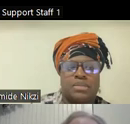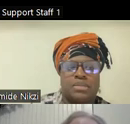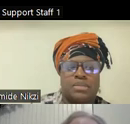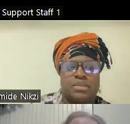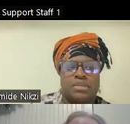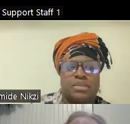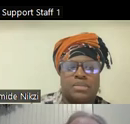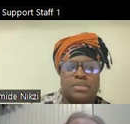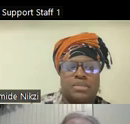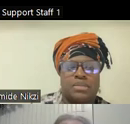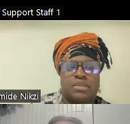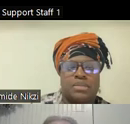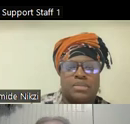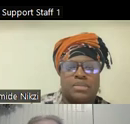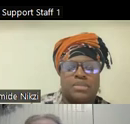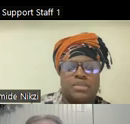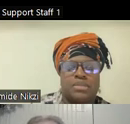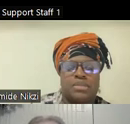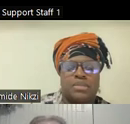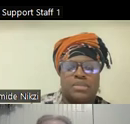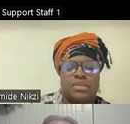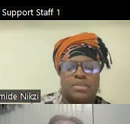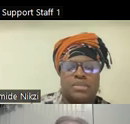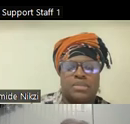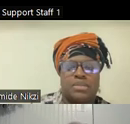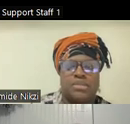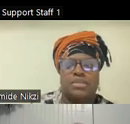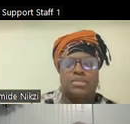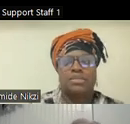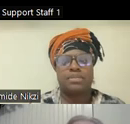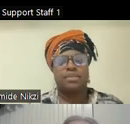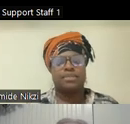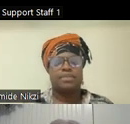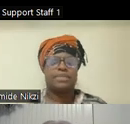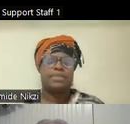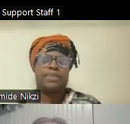and fix it there too. Not this minute, I just mean that at some point.